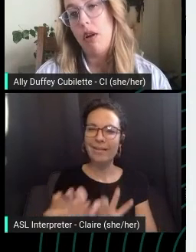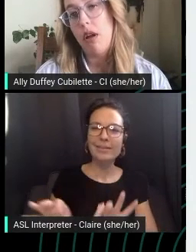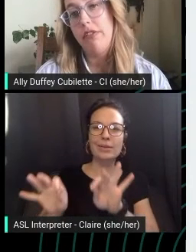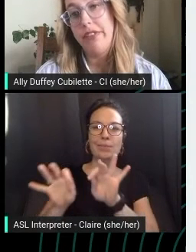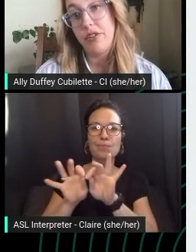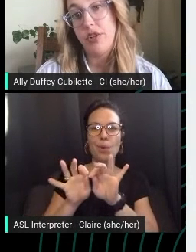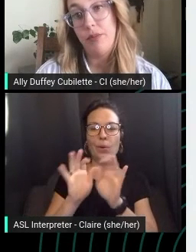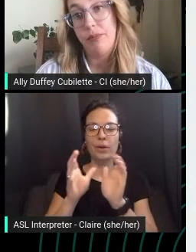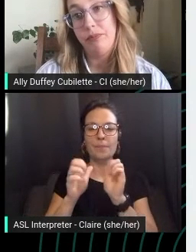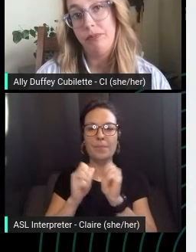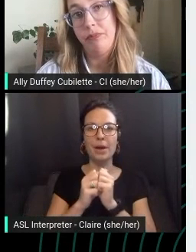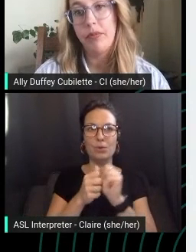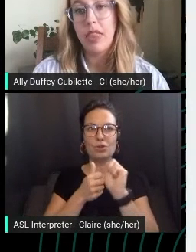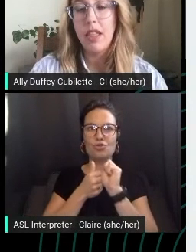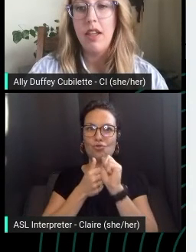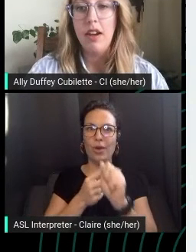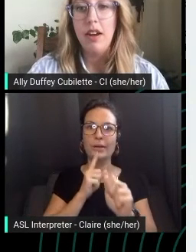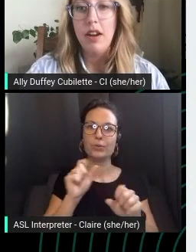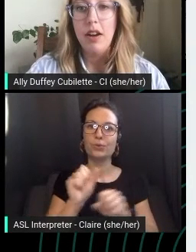be a part of phase 2.